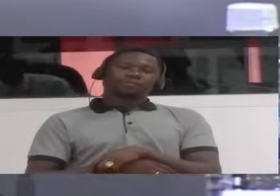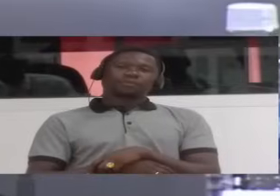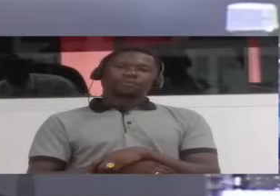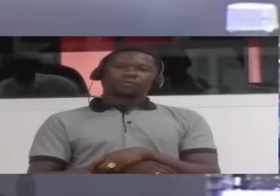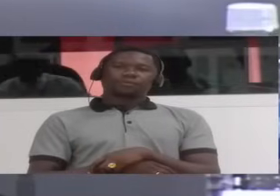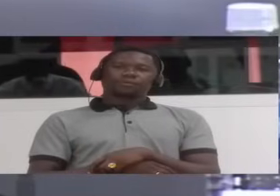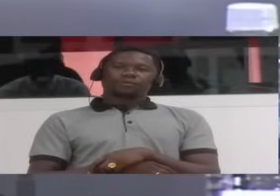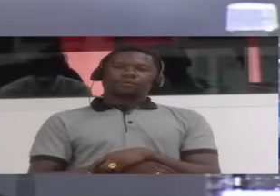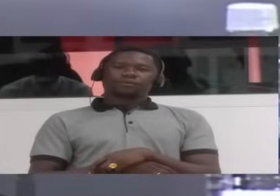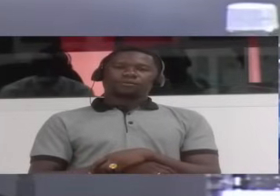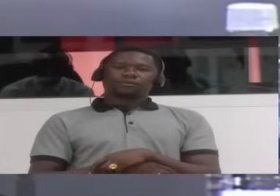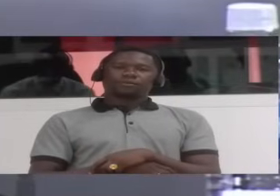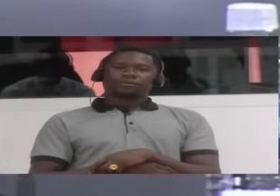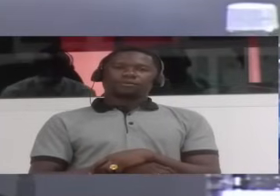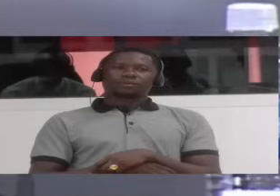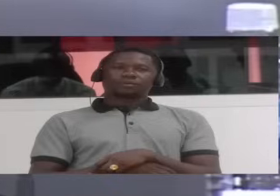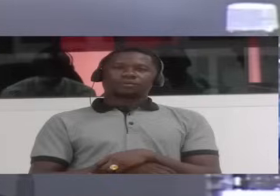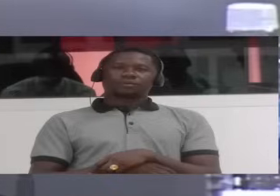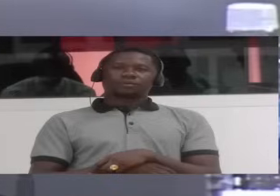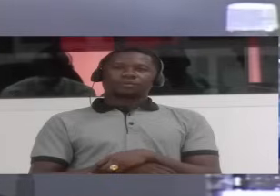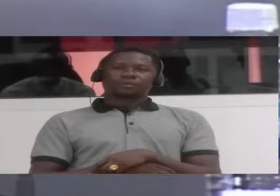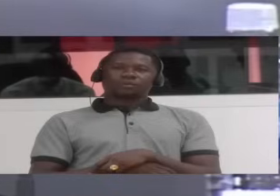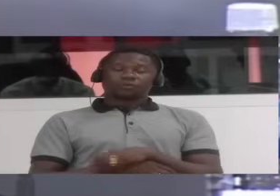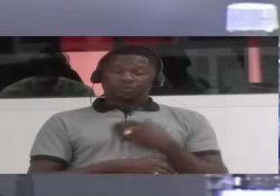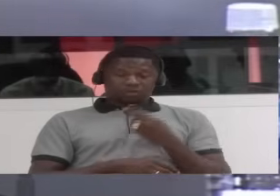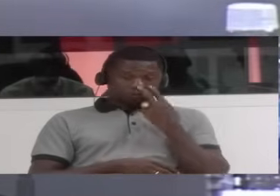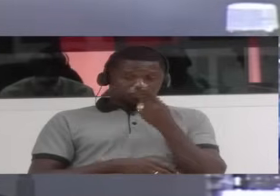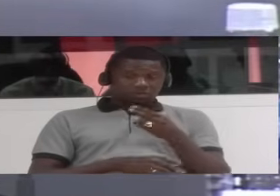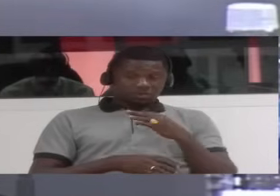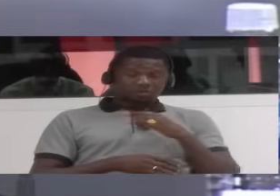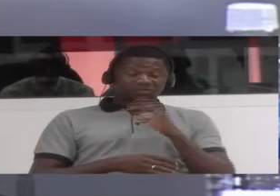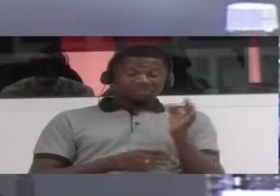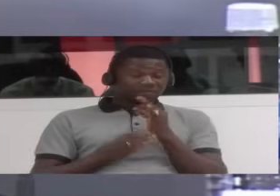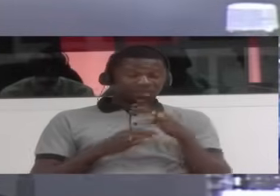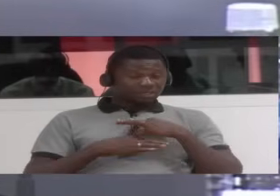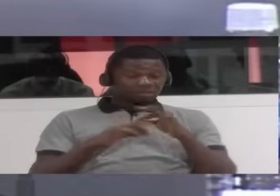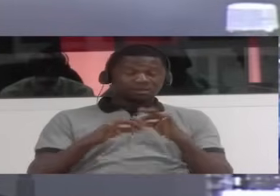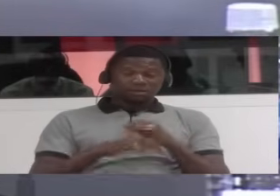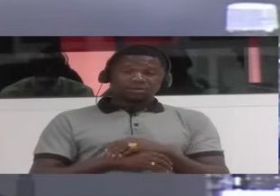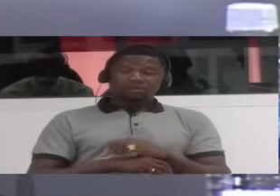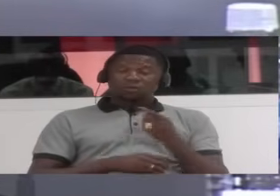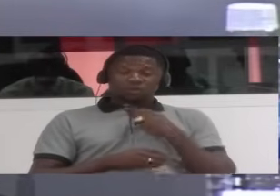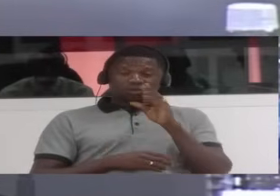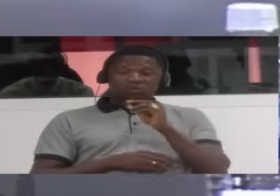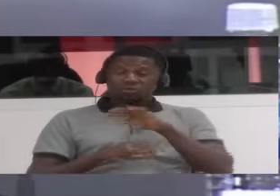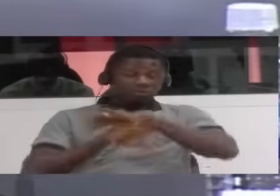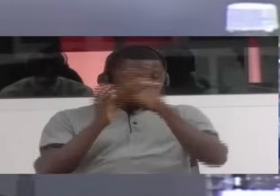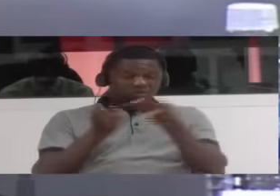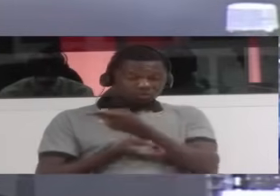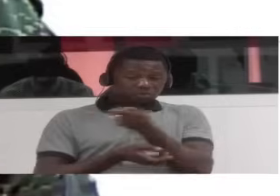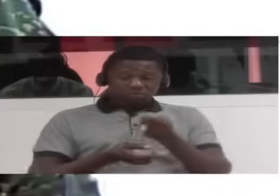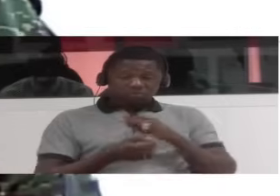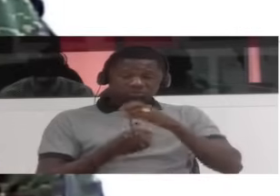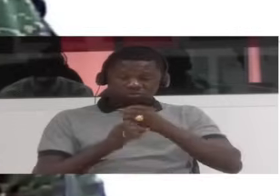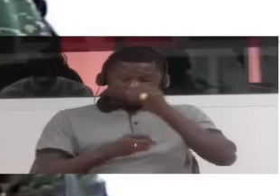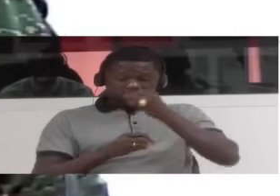Well, it looks quite interesting. What did he do with all those bottles? Well, he